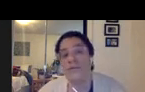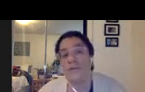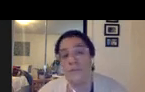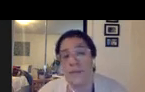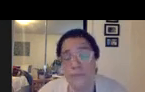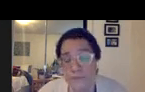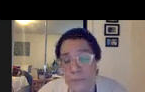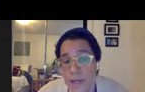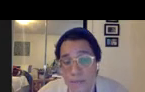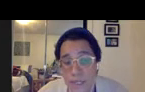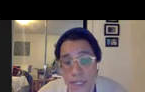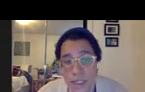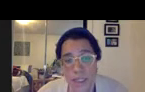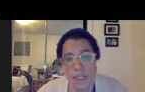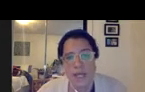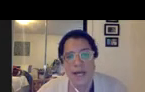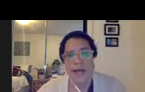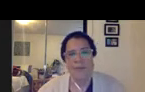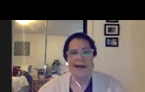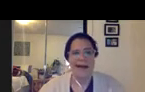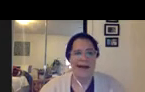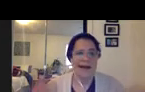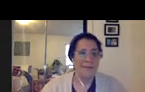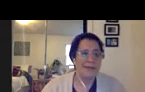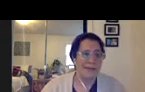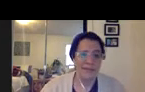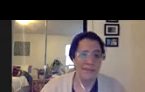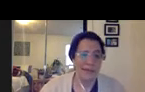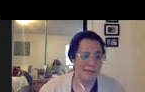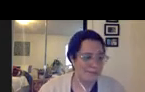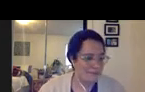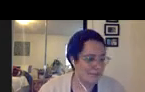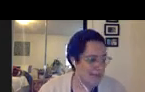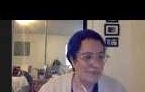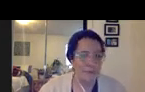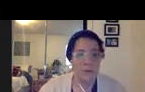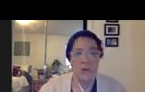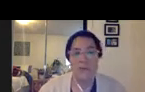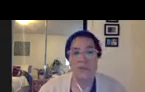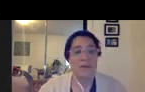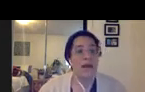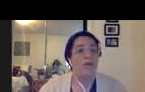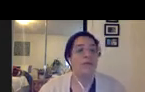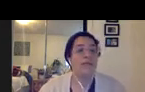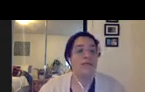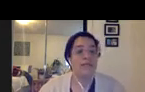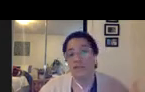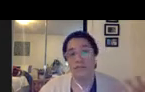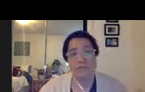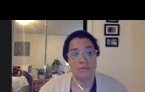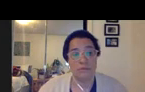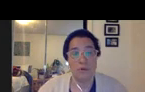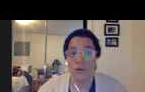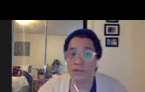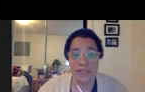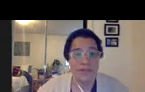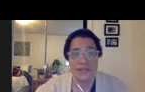of members of the public. I'm going to keep that feedback form open. Maybe I will release